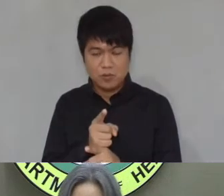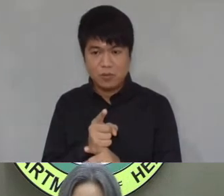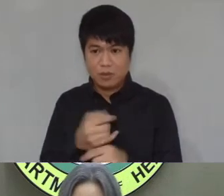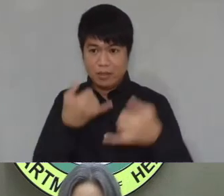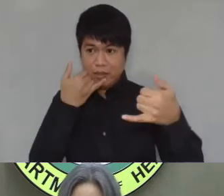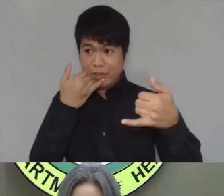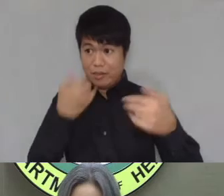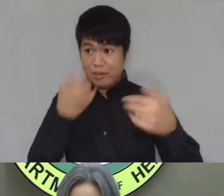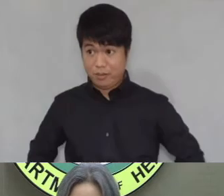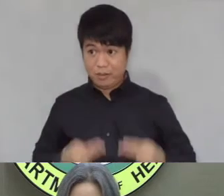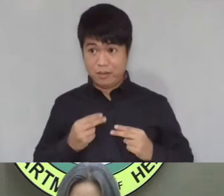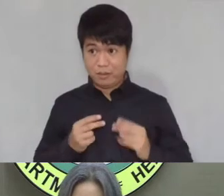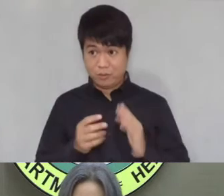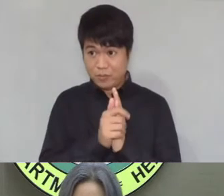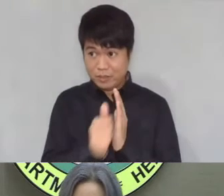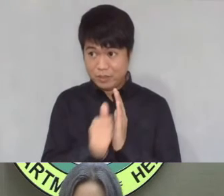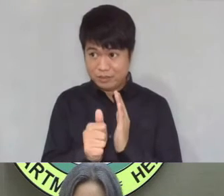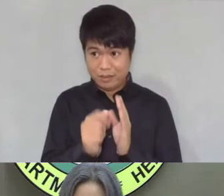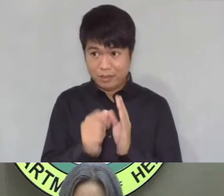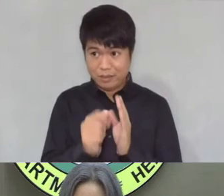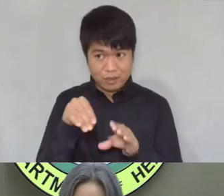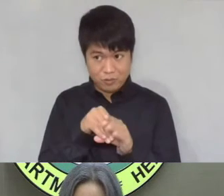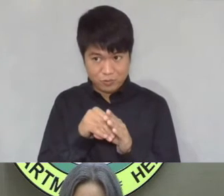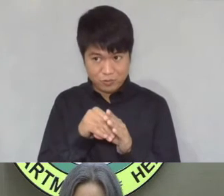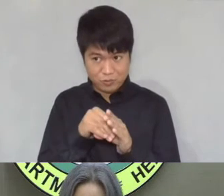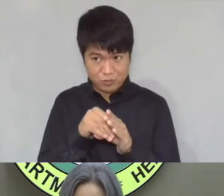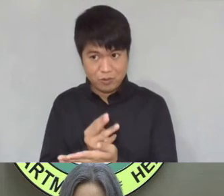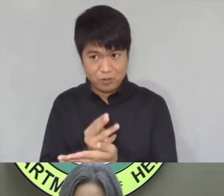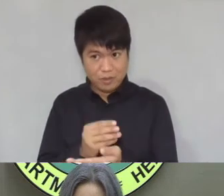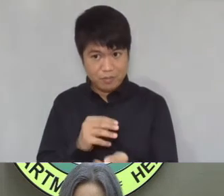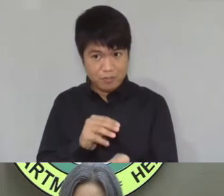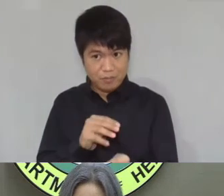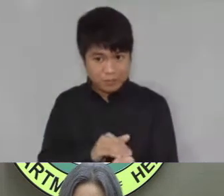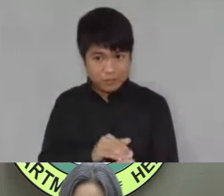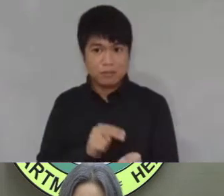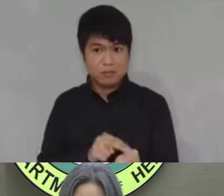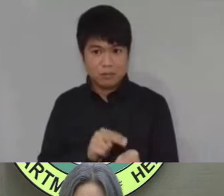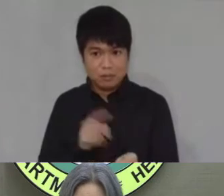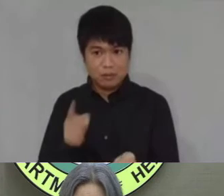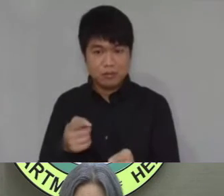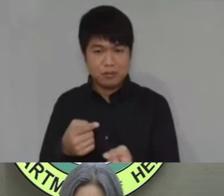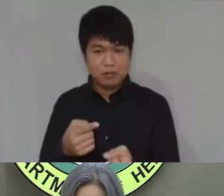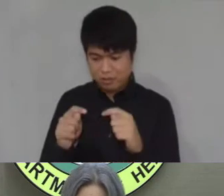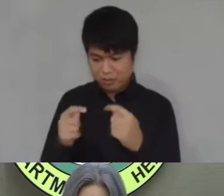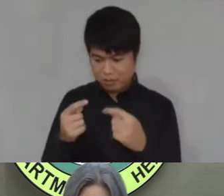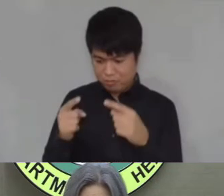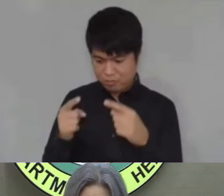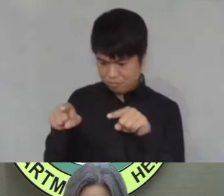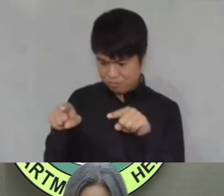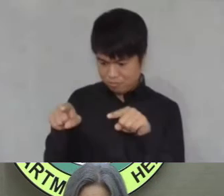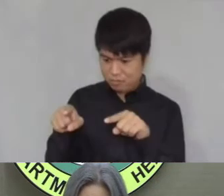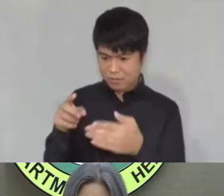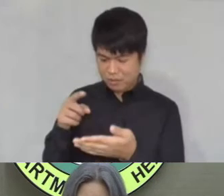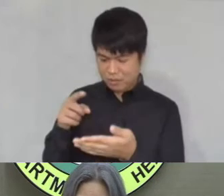that telehealth competencies are included in this curricula. And what's interesting about the pandemic is I've been trying to